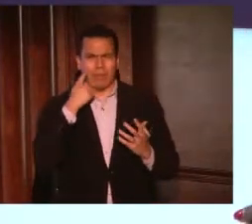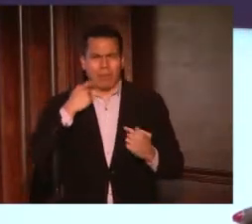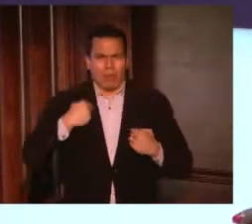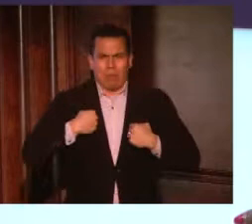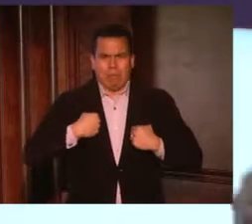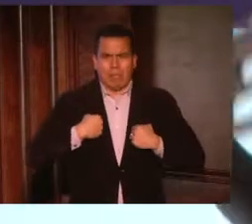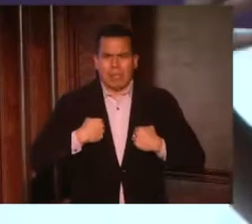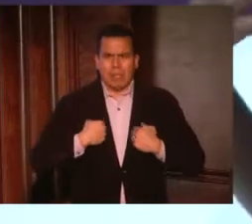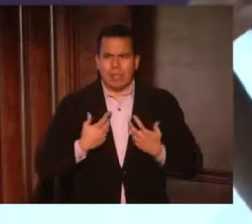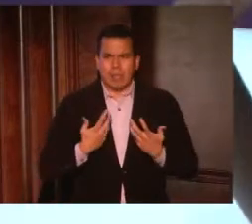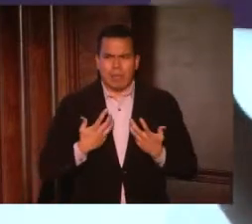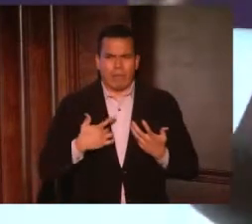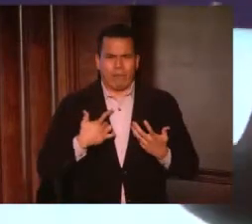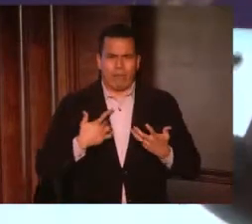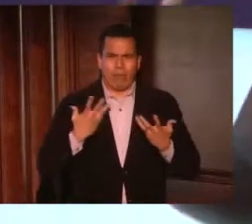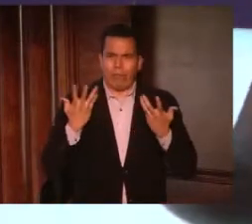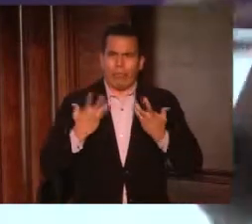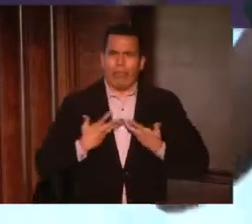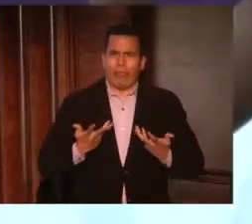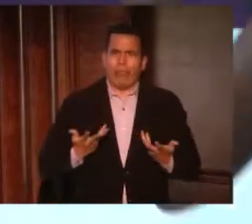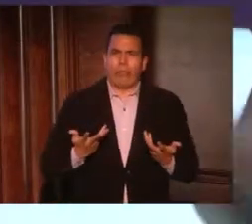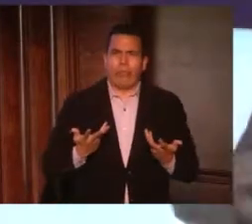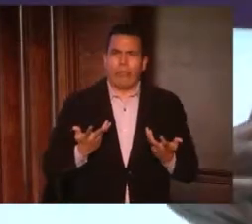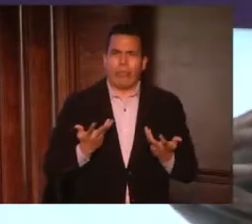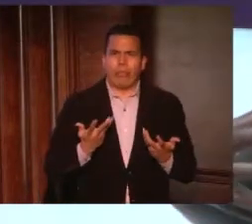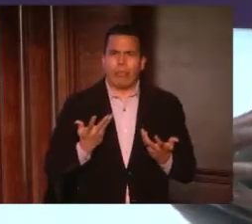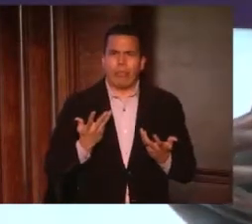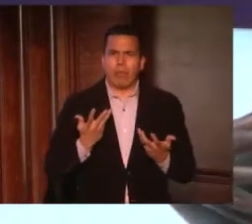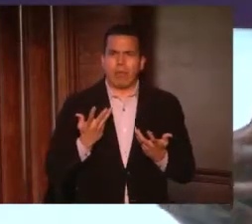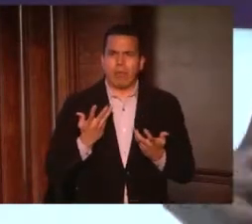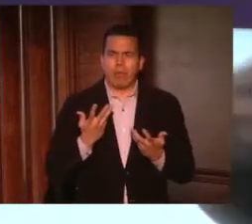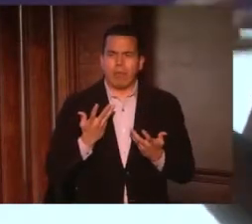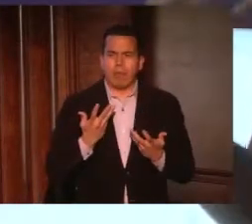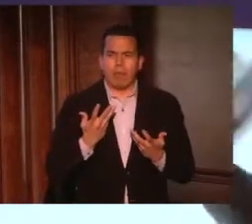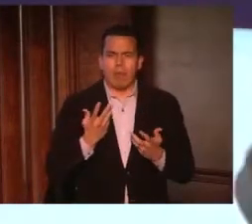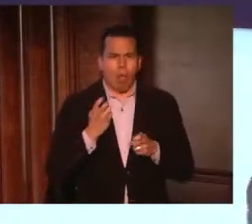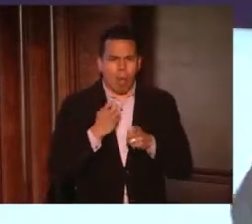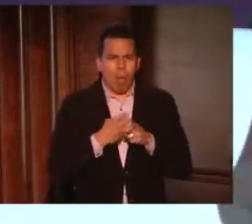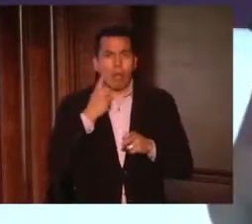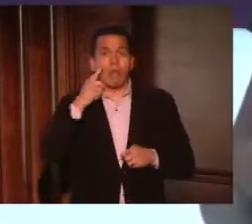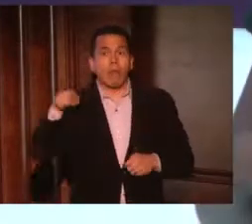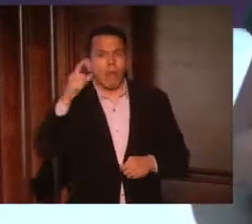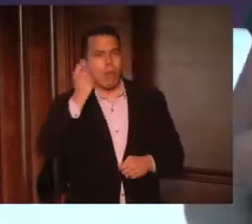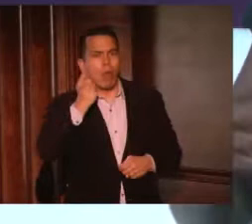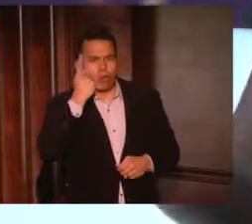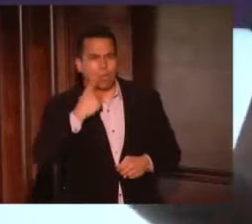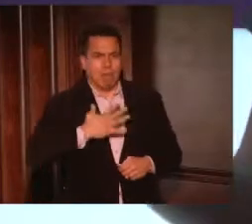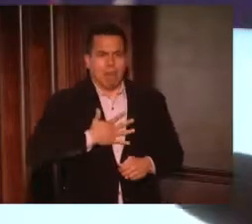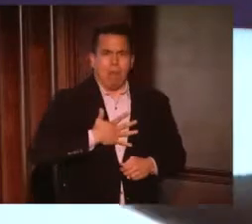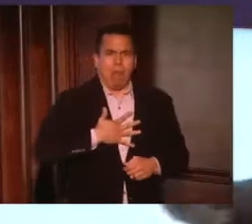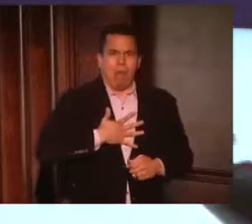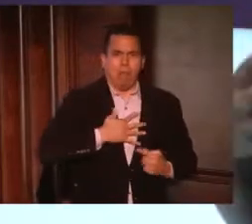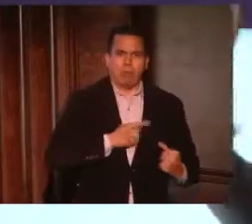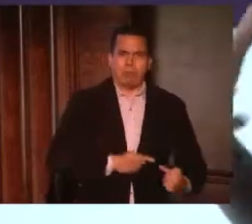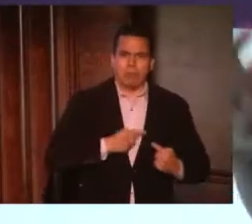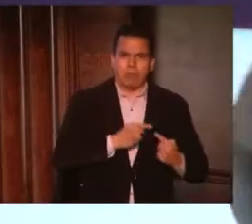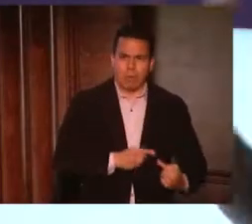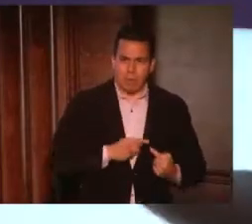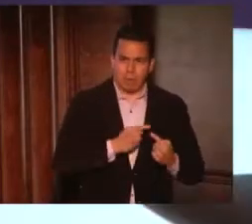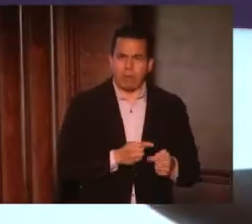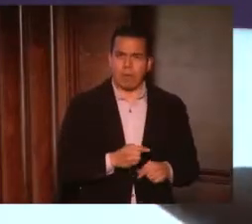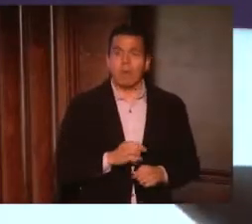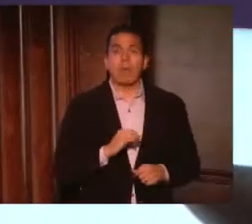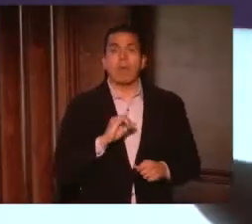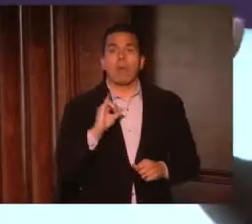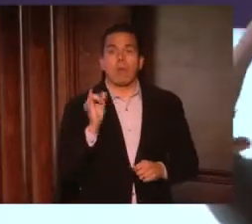to be able to understand what was going on, and then also to be able to get proper access